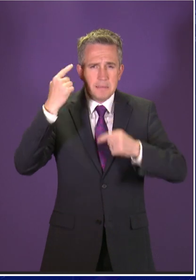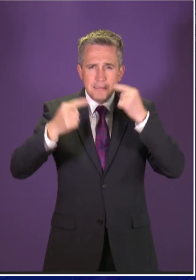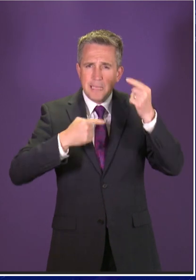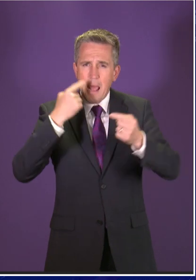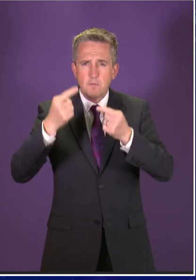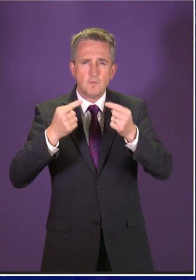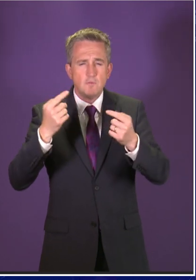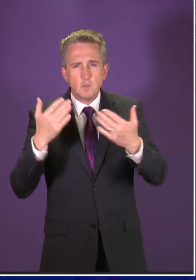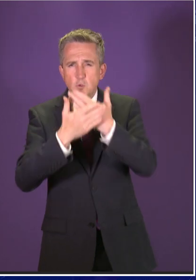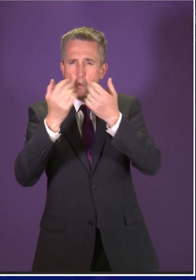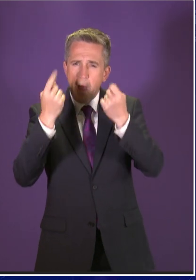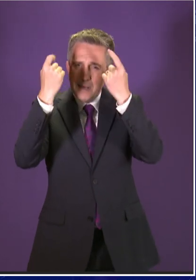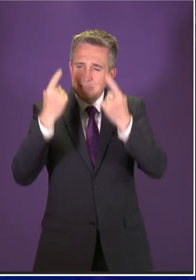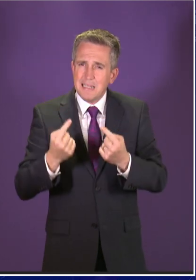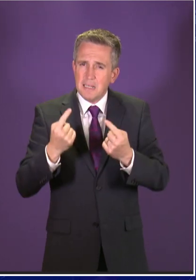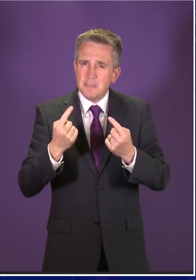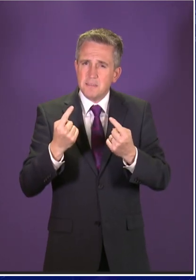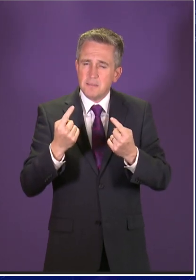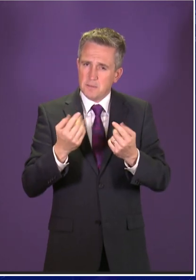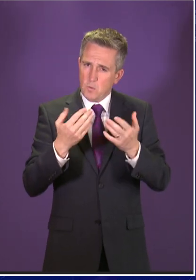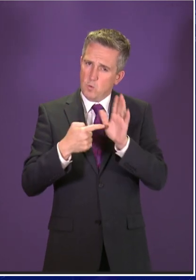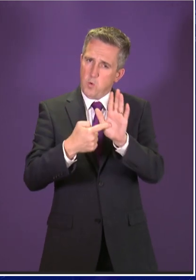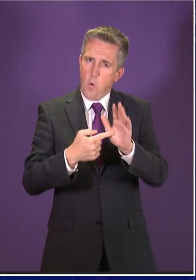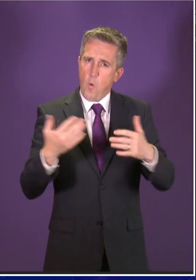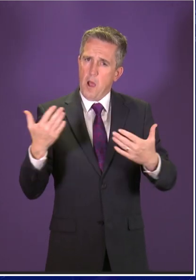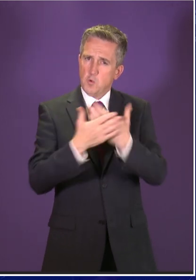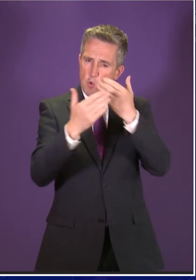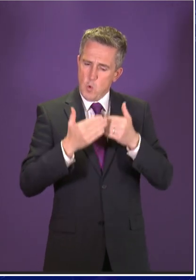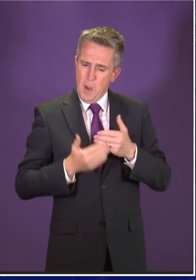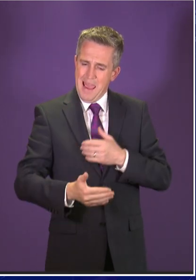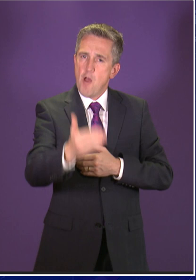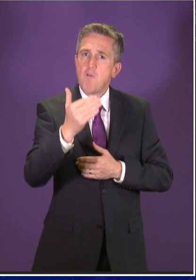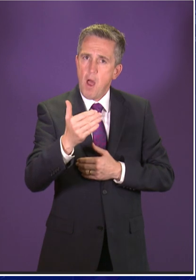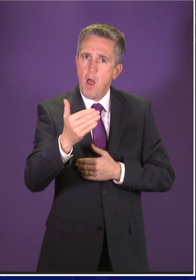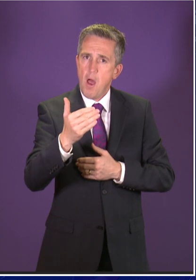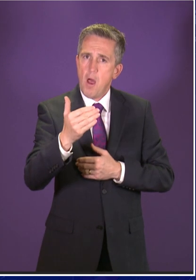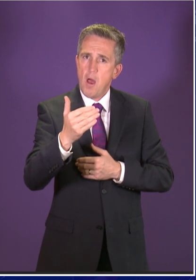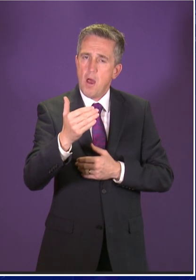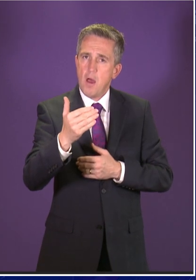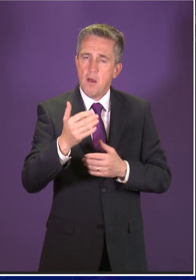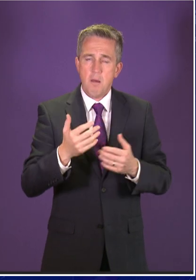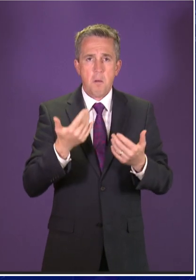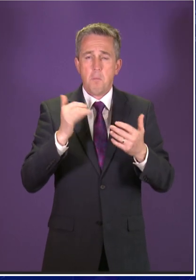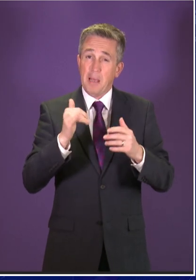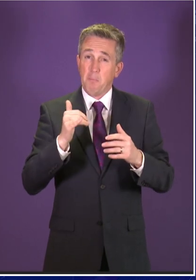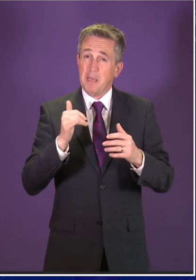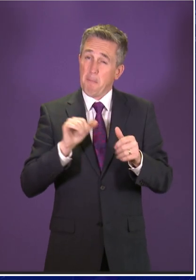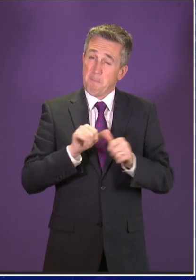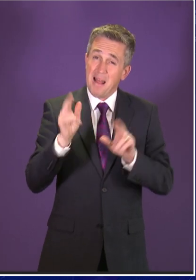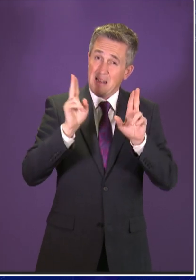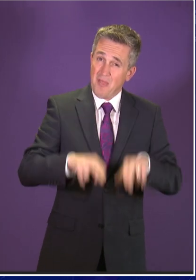sounds of hopes of new ideas, mark the first measures of a new era, one that may surpass the Enlightenment in its